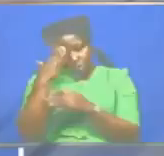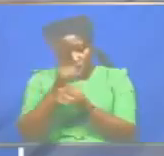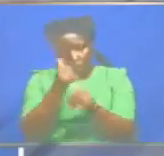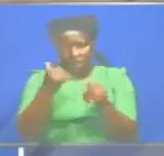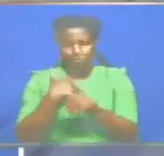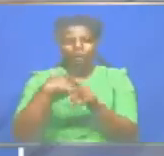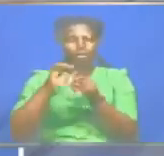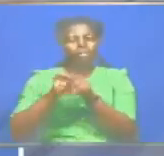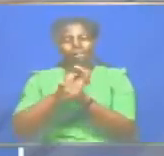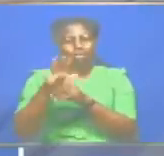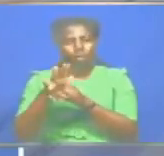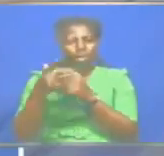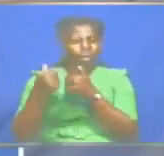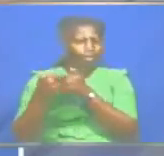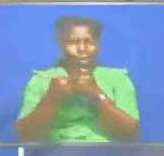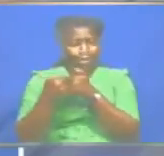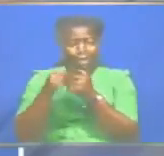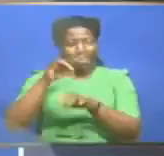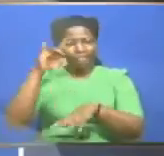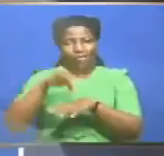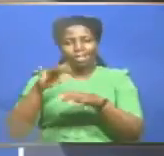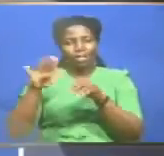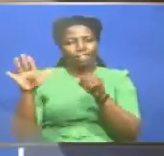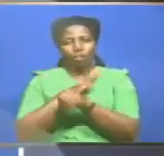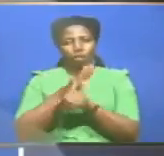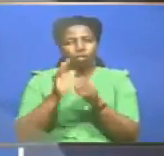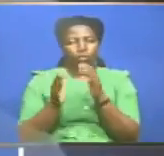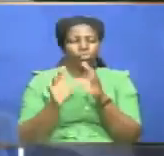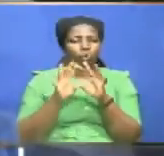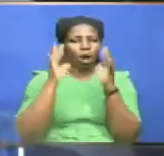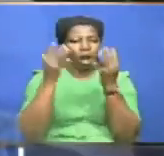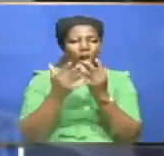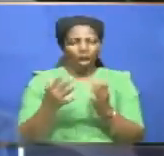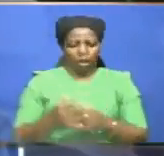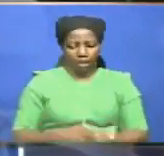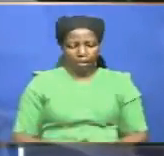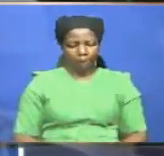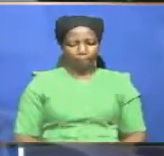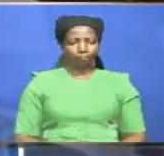pandemic affecting the entire group. Alan Oko, Channel One Business.